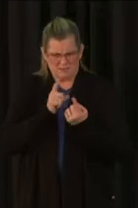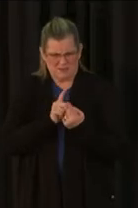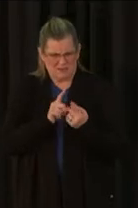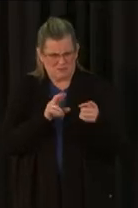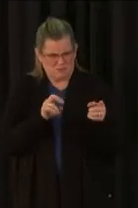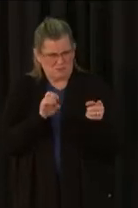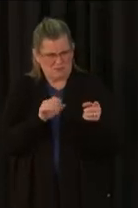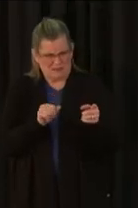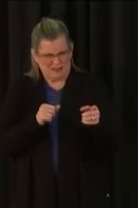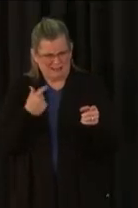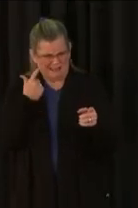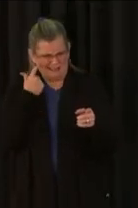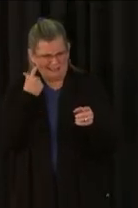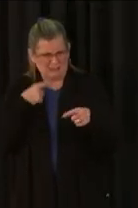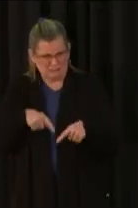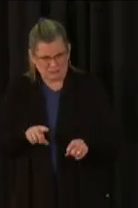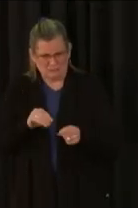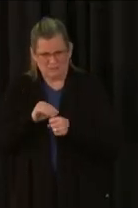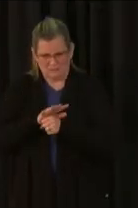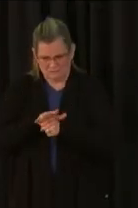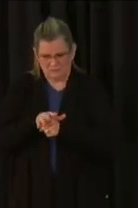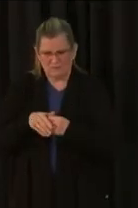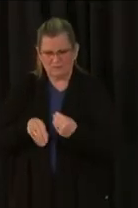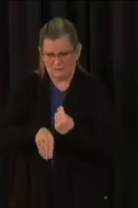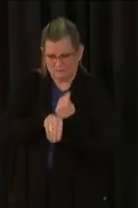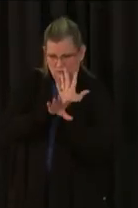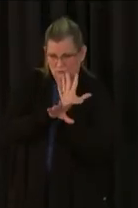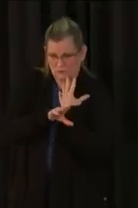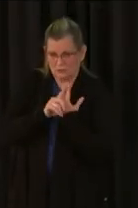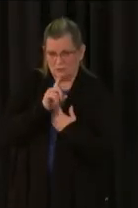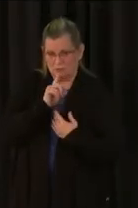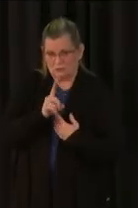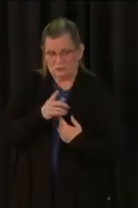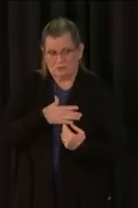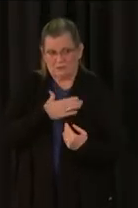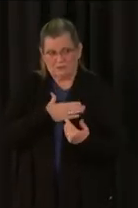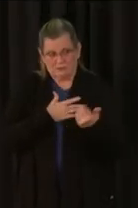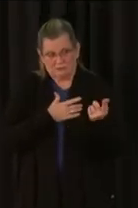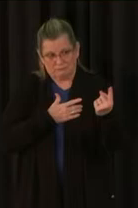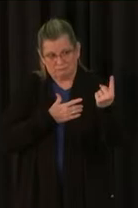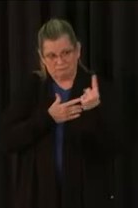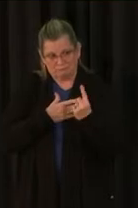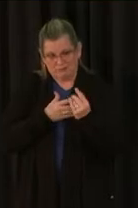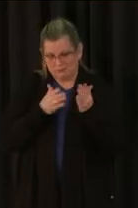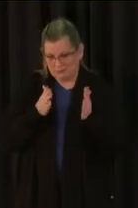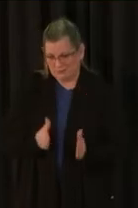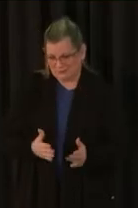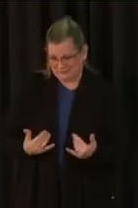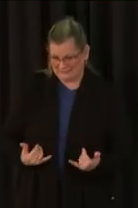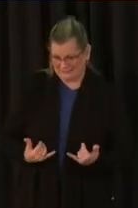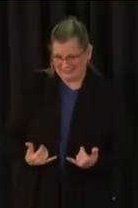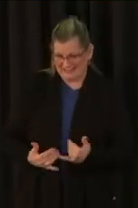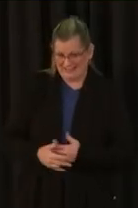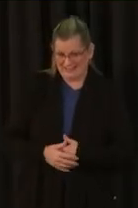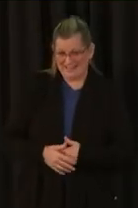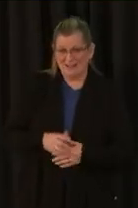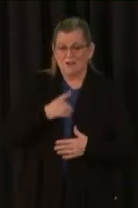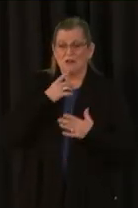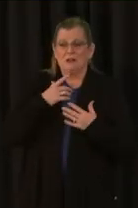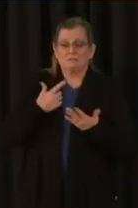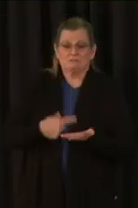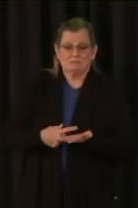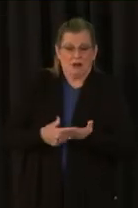during the pandemic virtually. So it's good to be in person with you here today. And I learned a lot